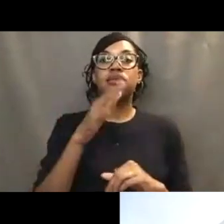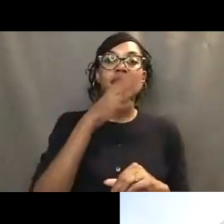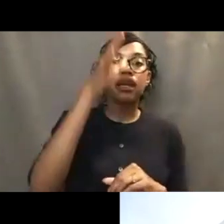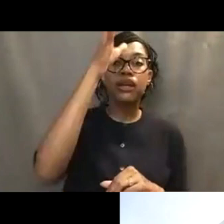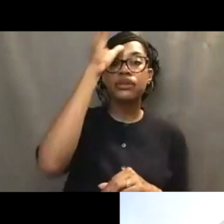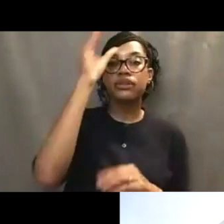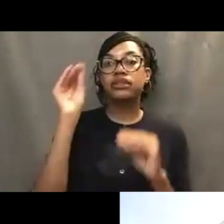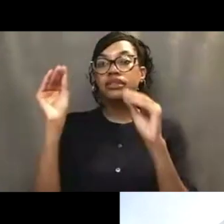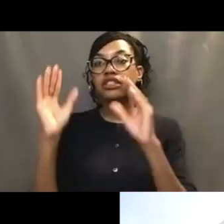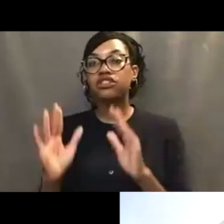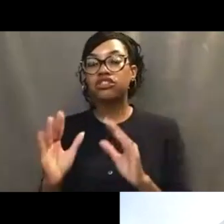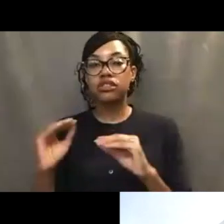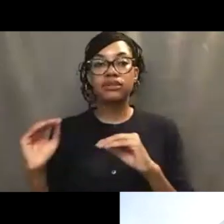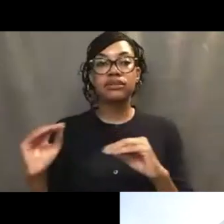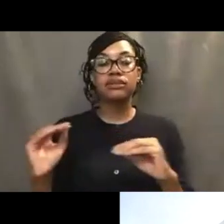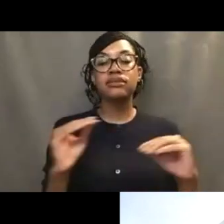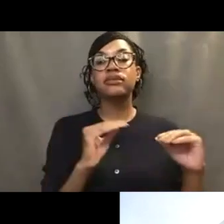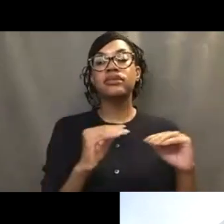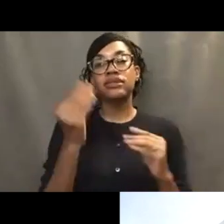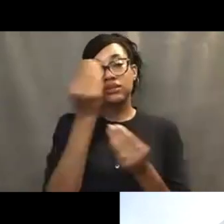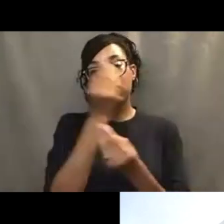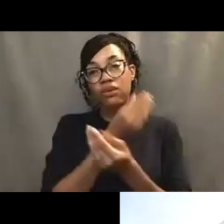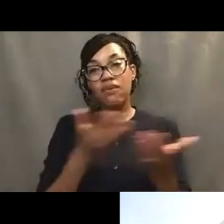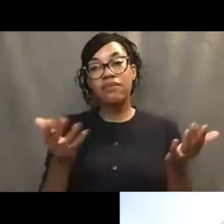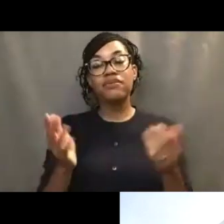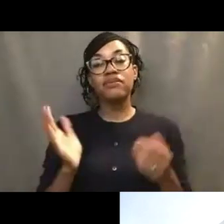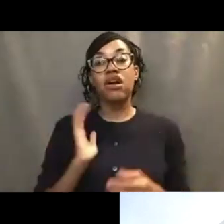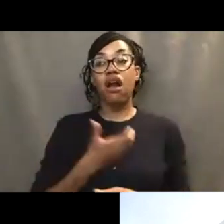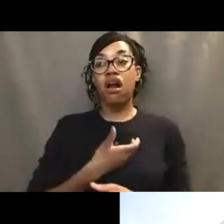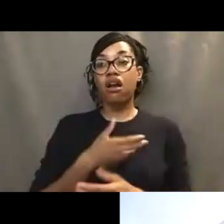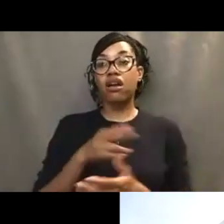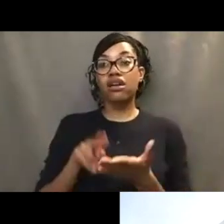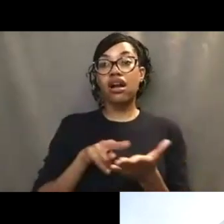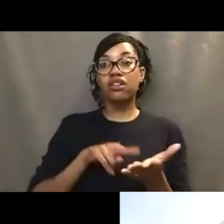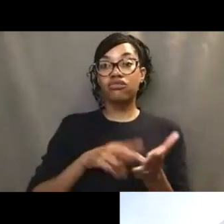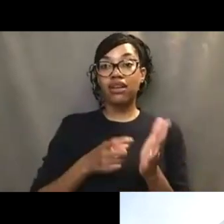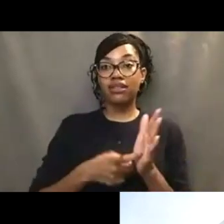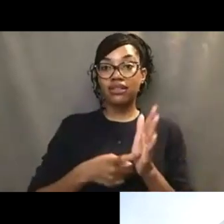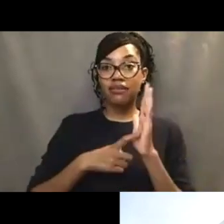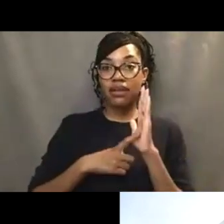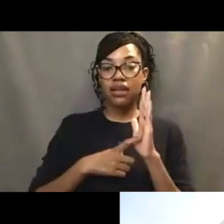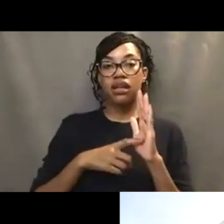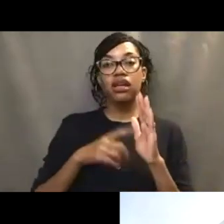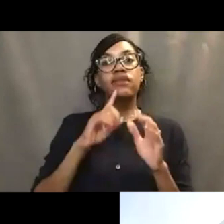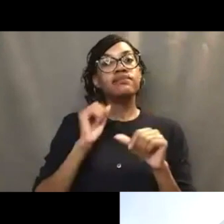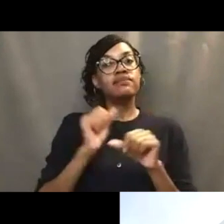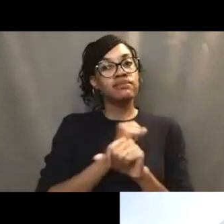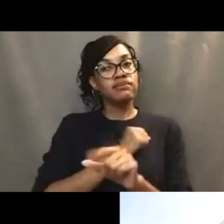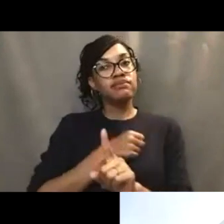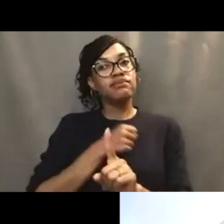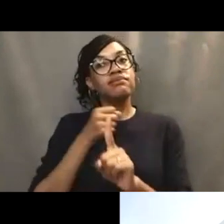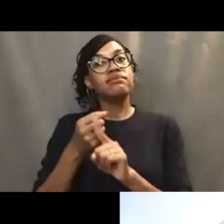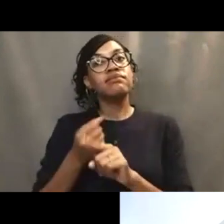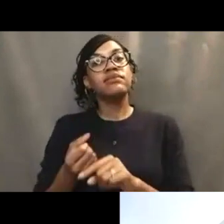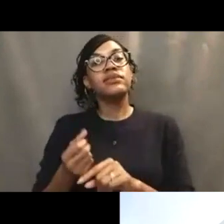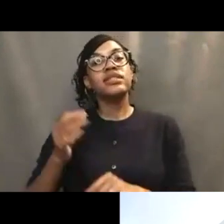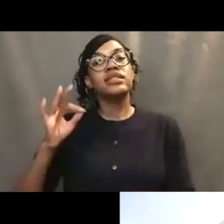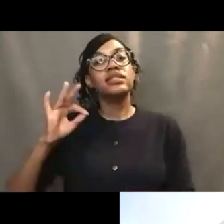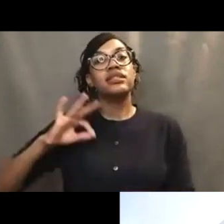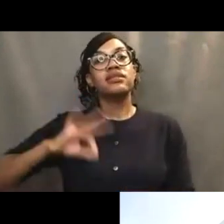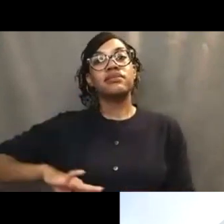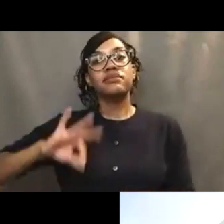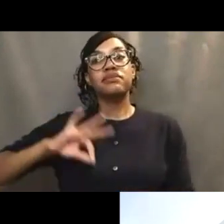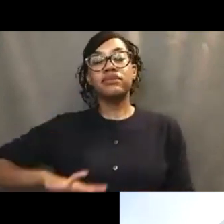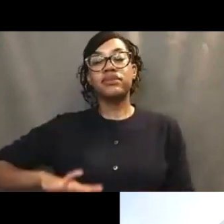our contract demands directly improve the lives and educational experience of